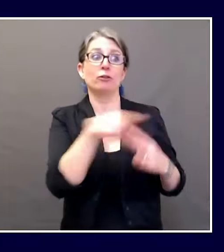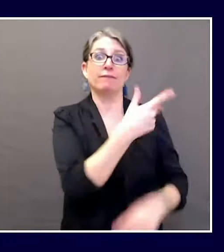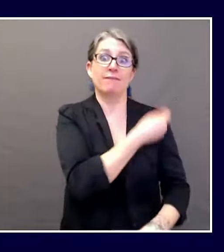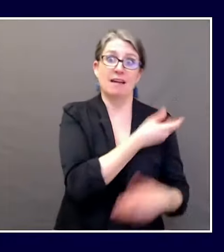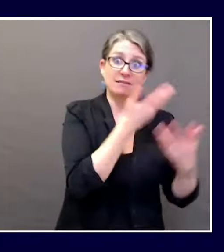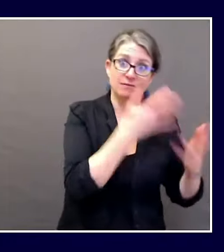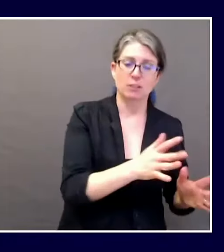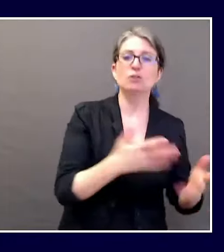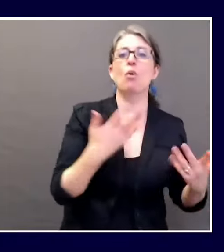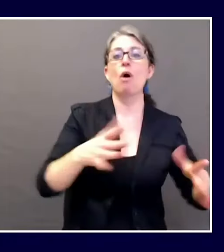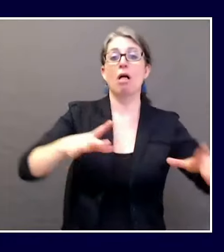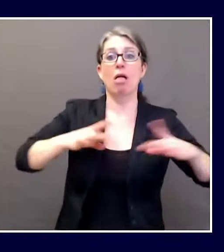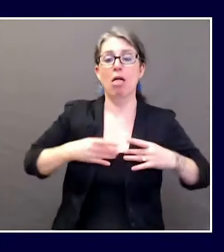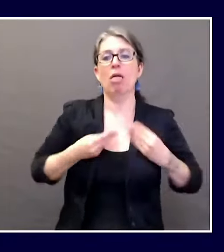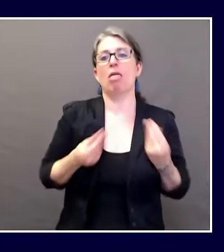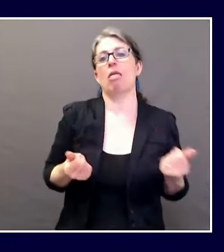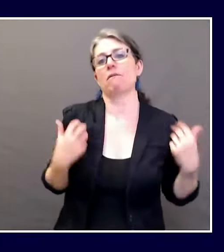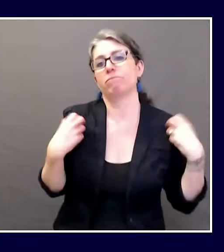And,